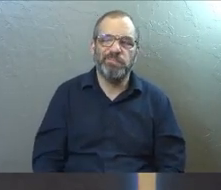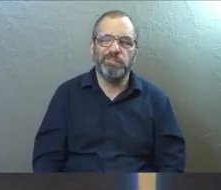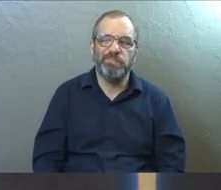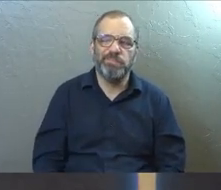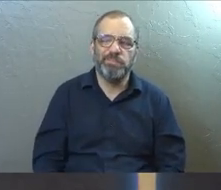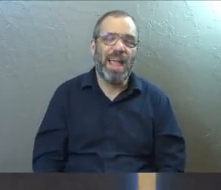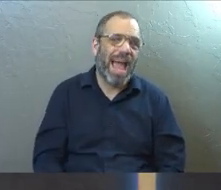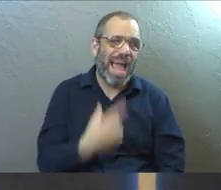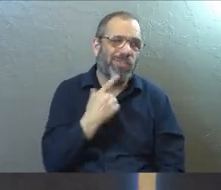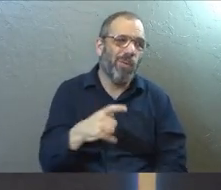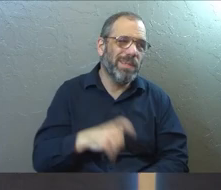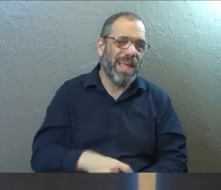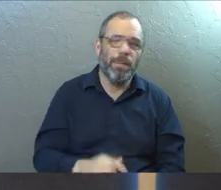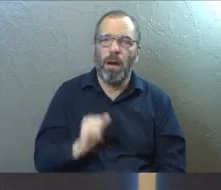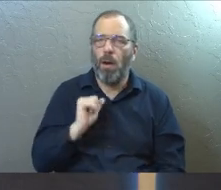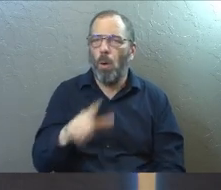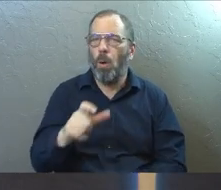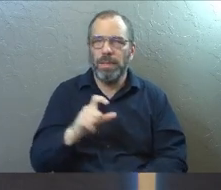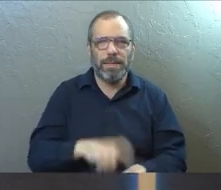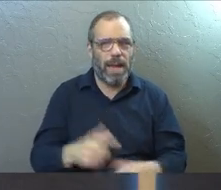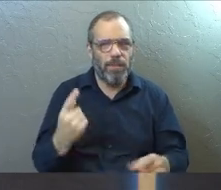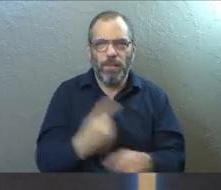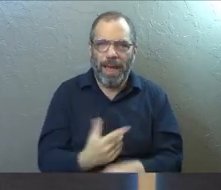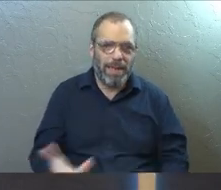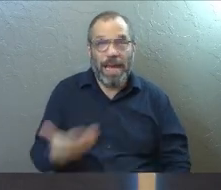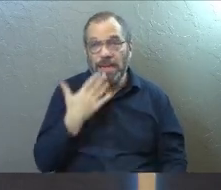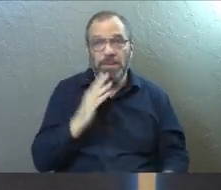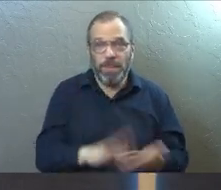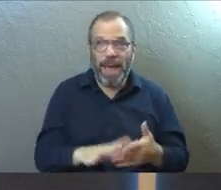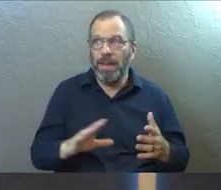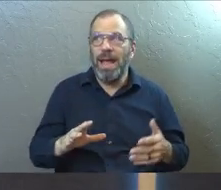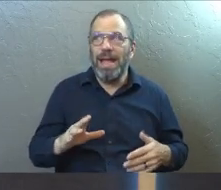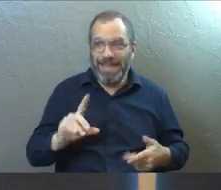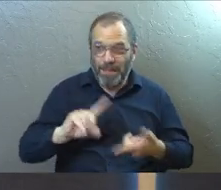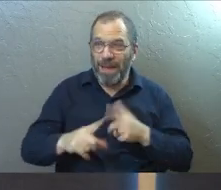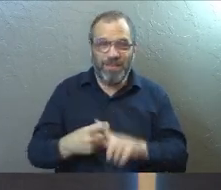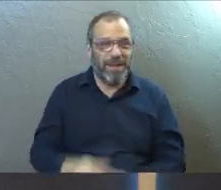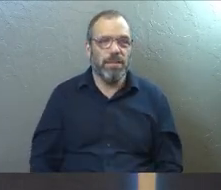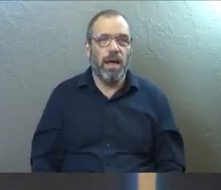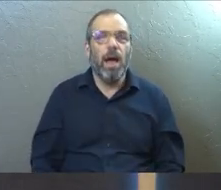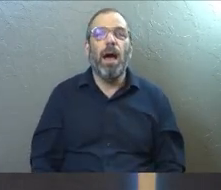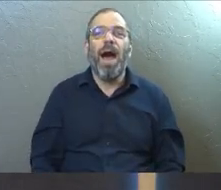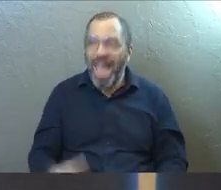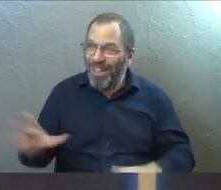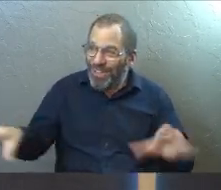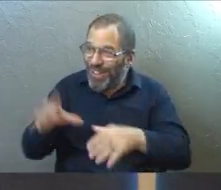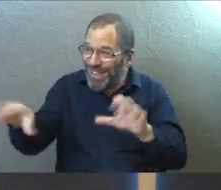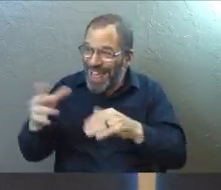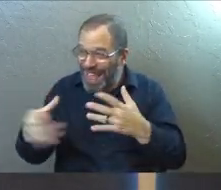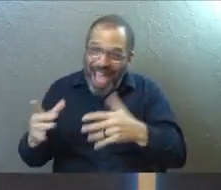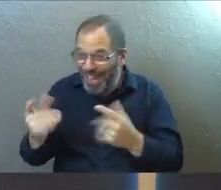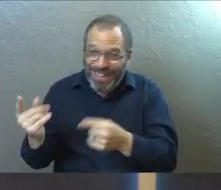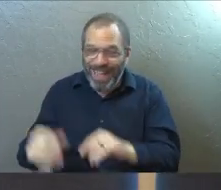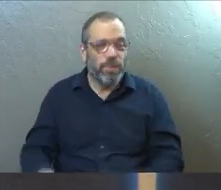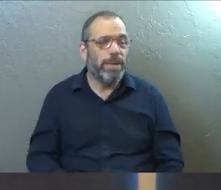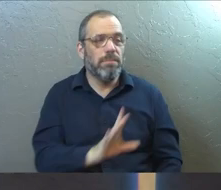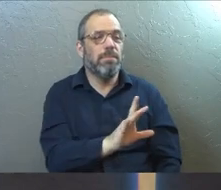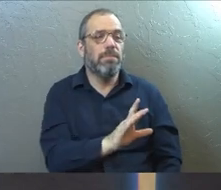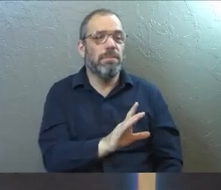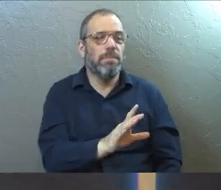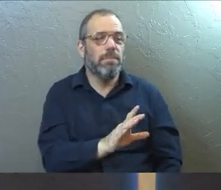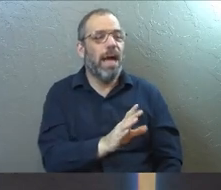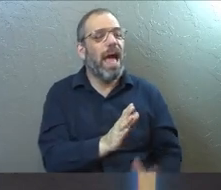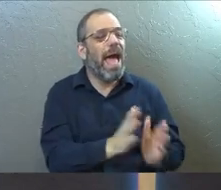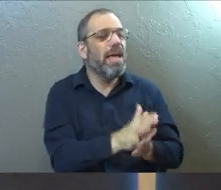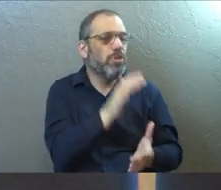I told him that we're going to be there. I do that all the time, right? And it's really bad. So much so that friends have been like, I'll be like, hey, yeah, let's do this thing. They're like, yeah, let's do it. And they go, wait,